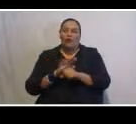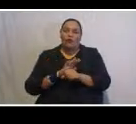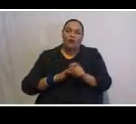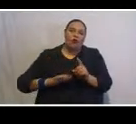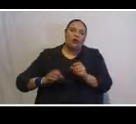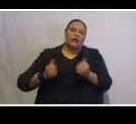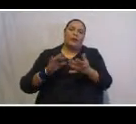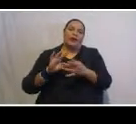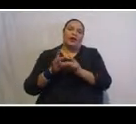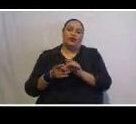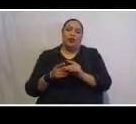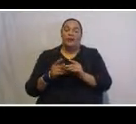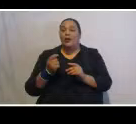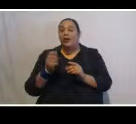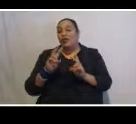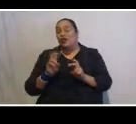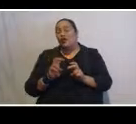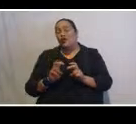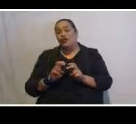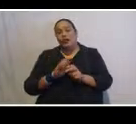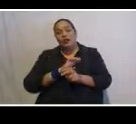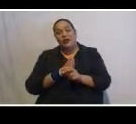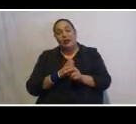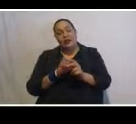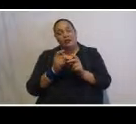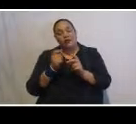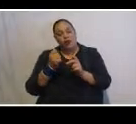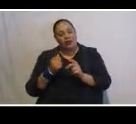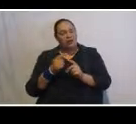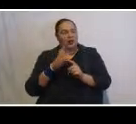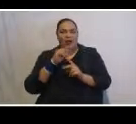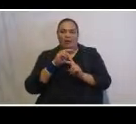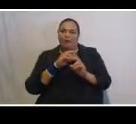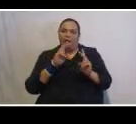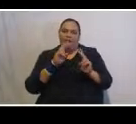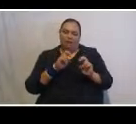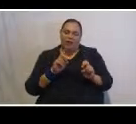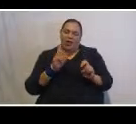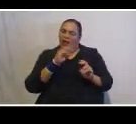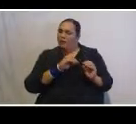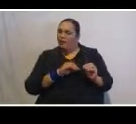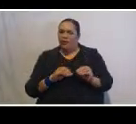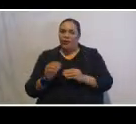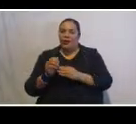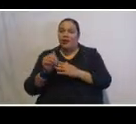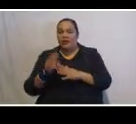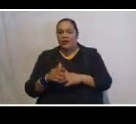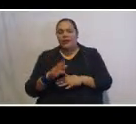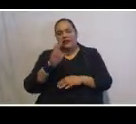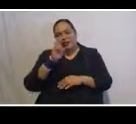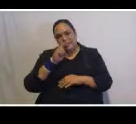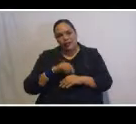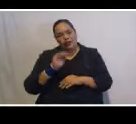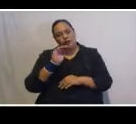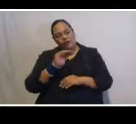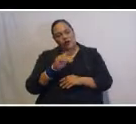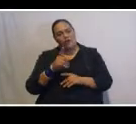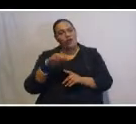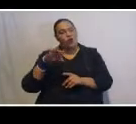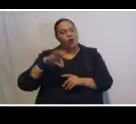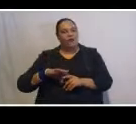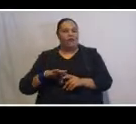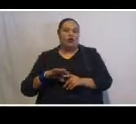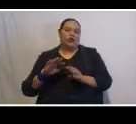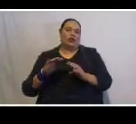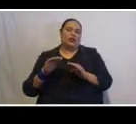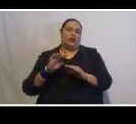chain. Energy pricing policies need to be reviewed without further delay. Leaders are amplifying calls for affordable energy.